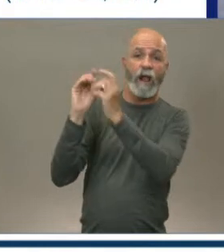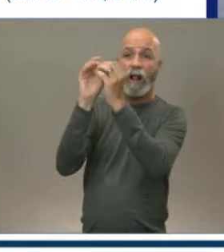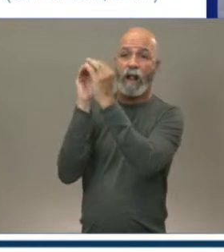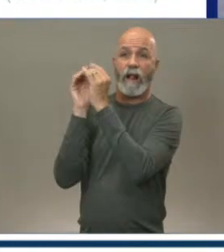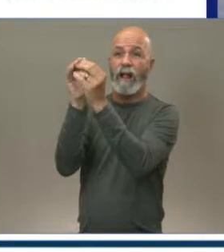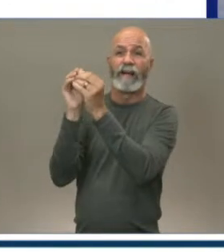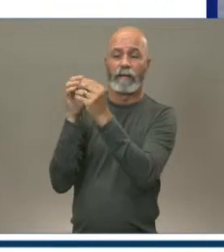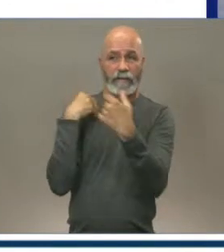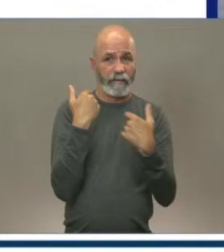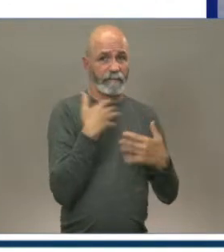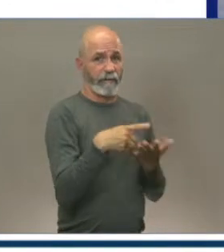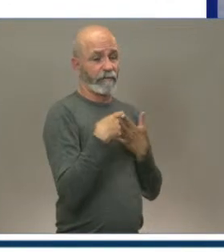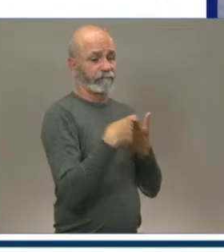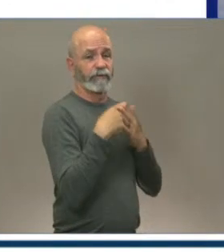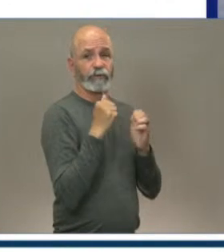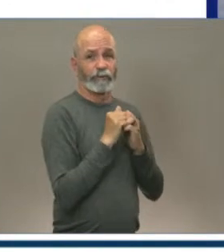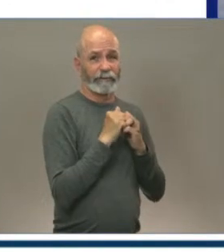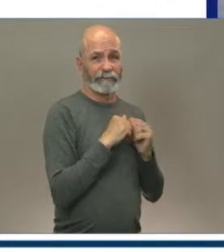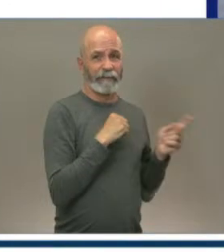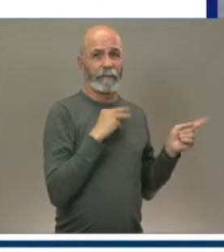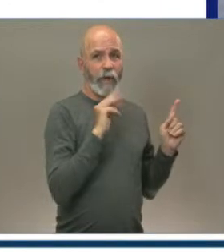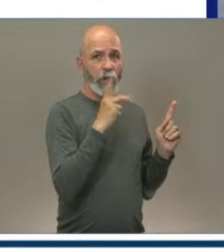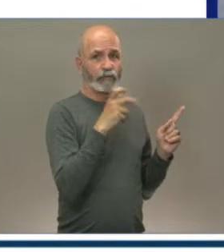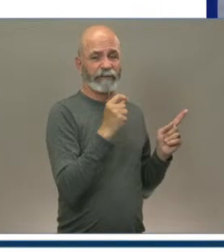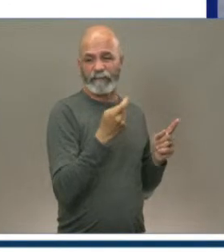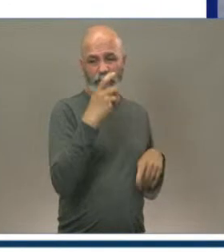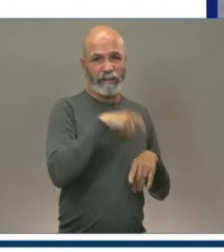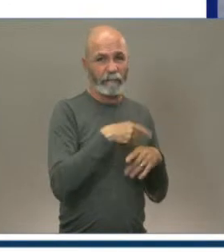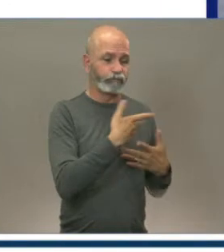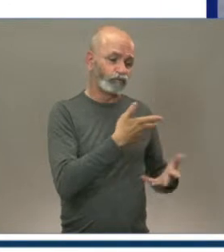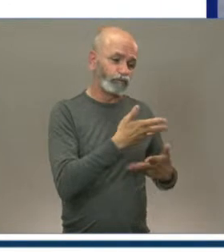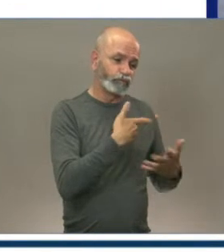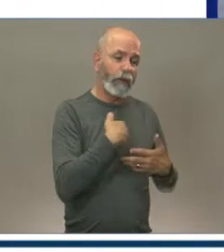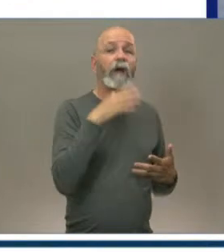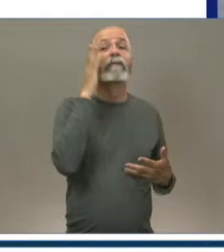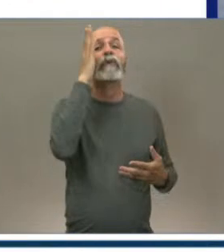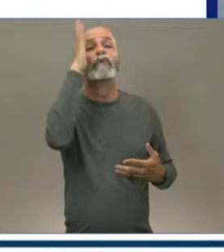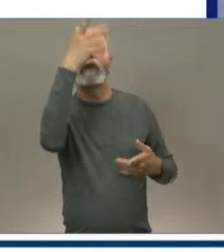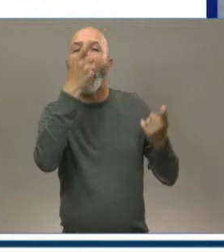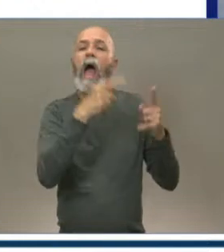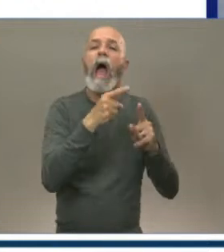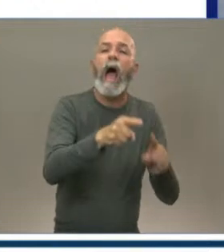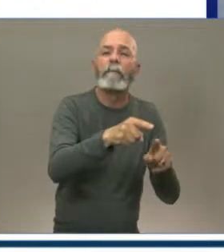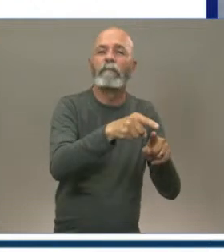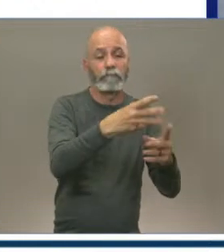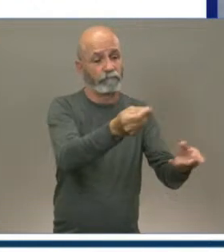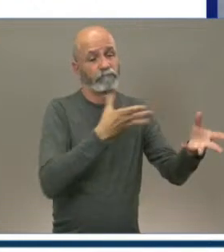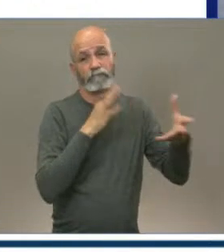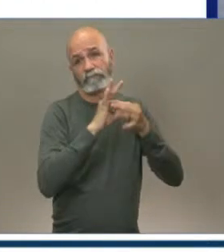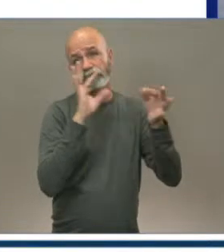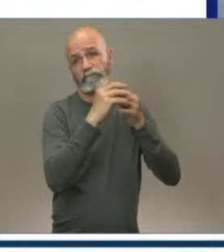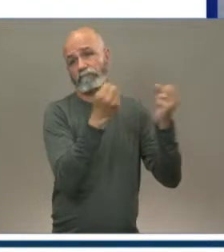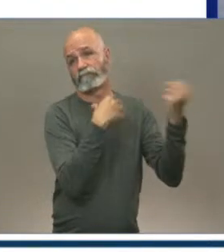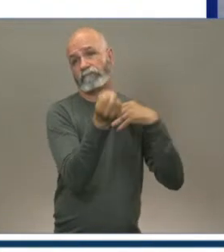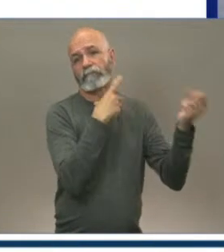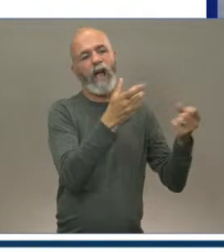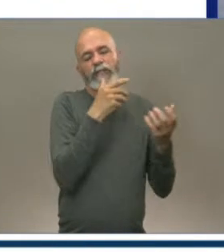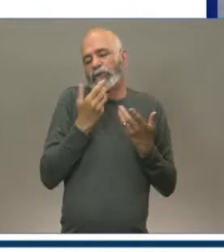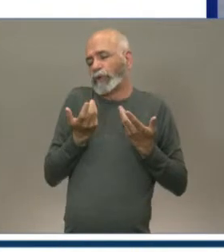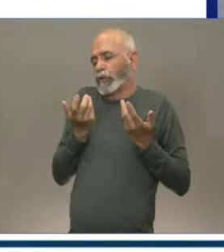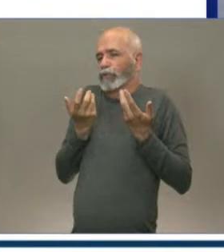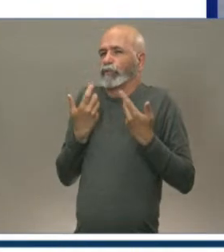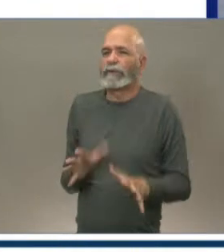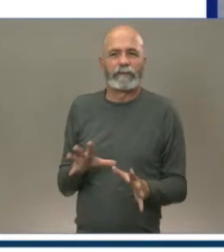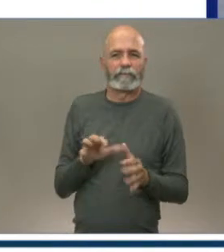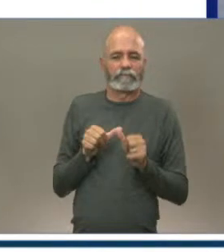to Margaret a few times about her future, and she made it clear that she did not want to continue to serve for family reasons. I respect